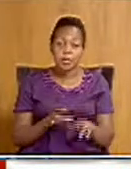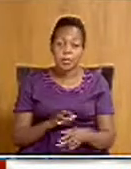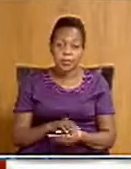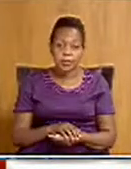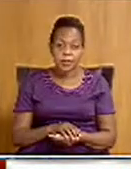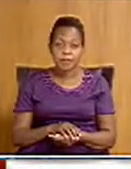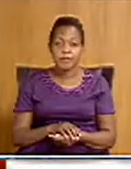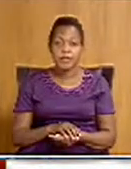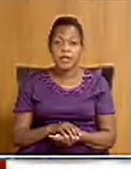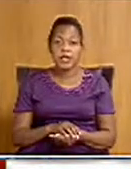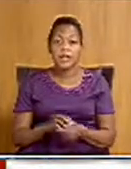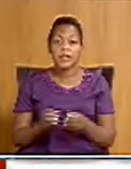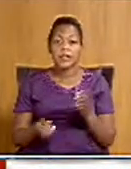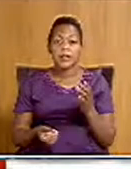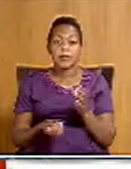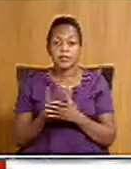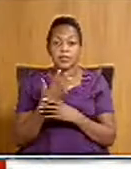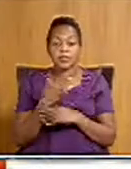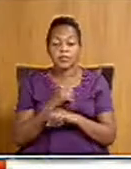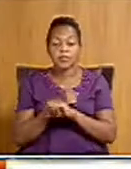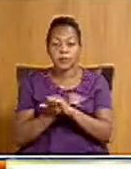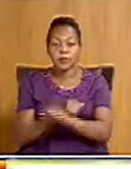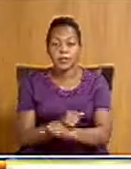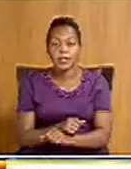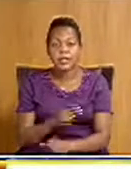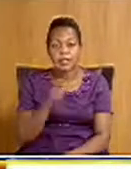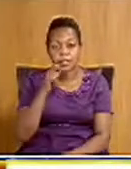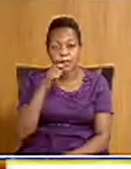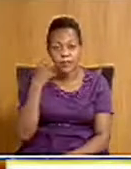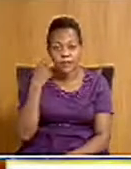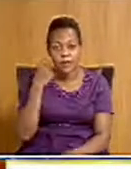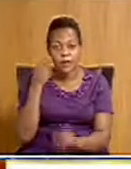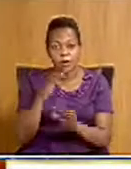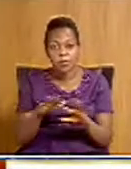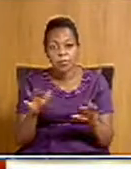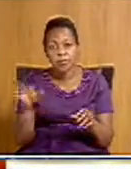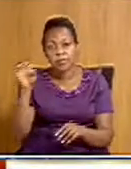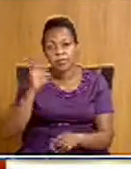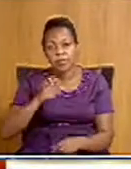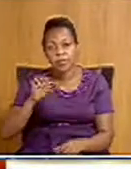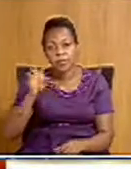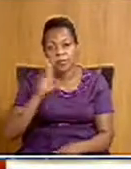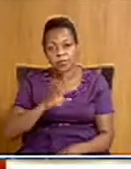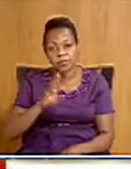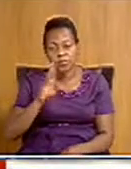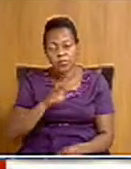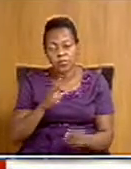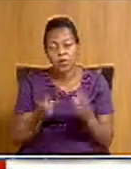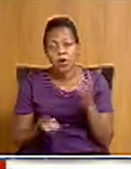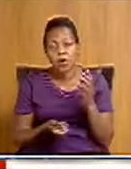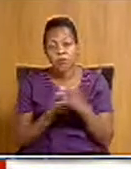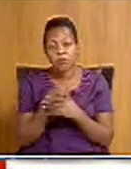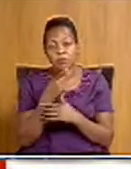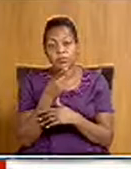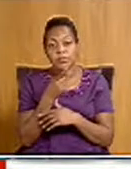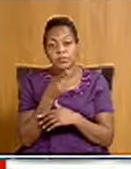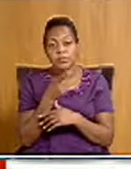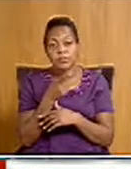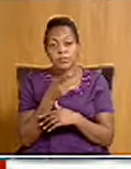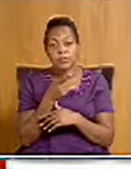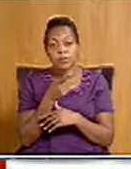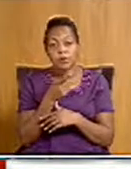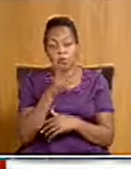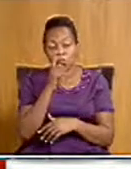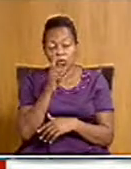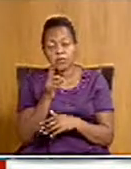seemed the emergence of the protected beef market of the European Union may have been the cause, may have been